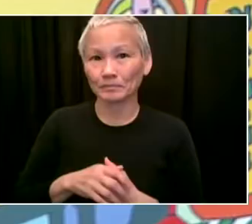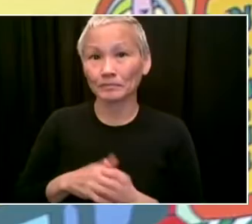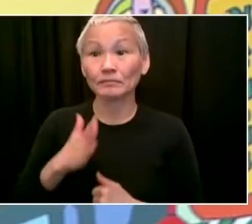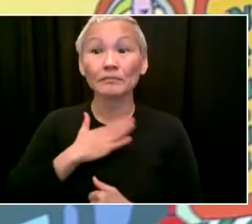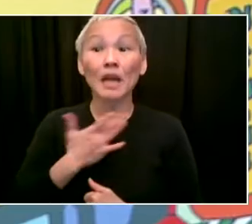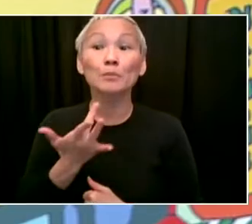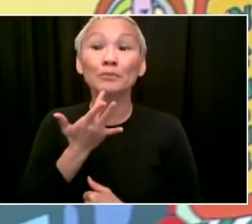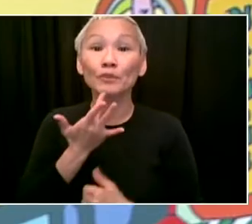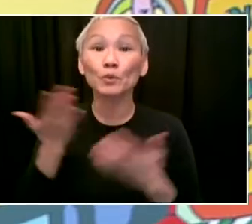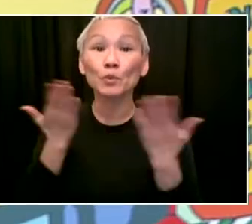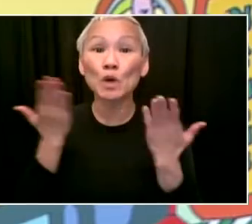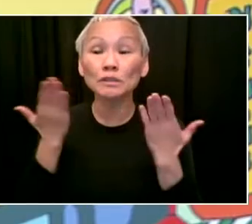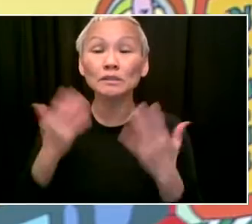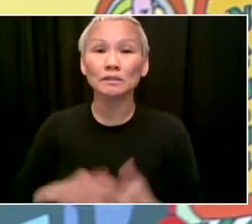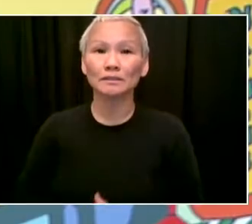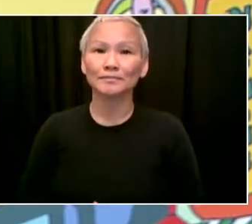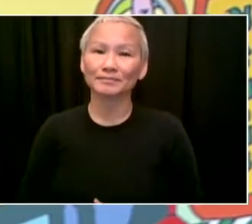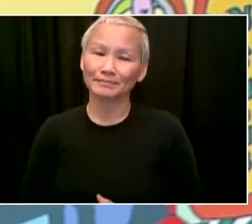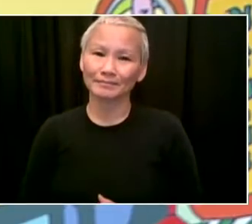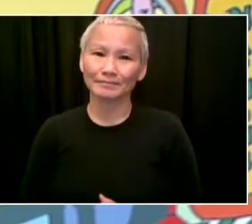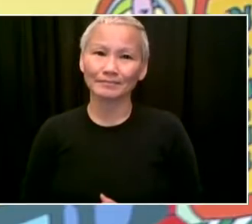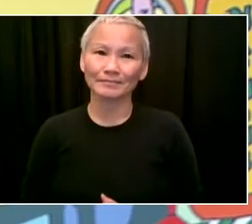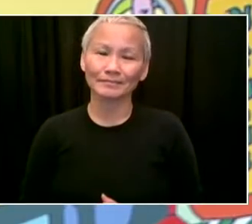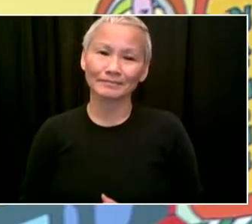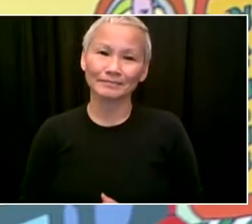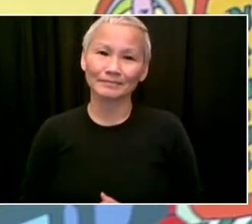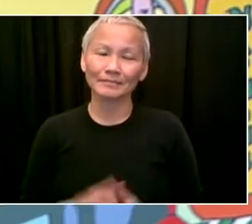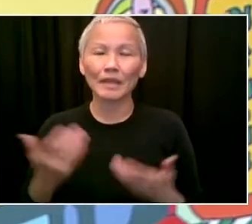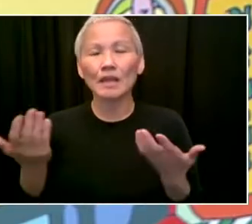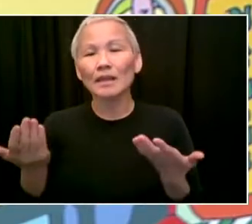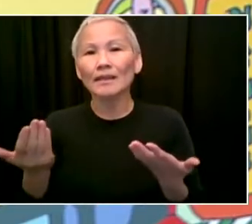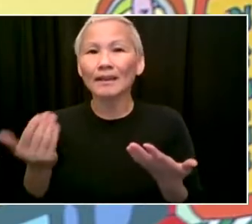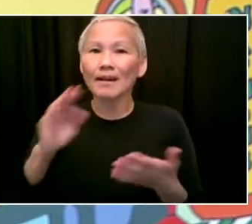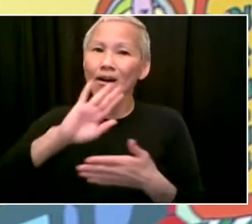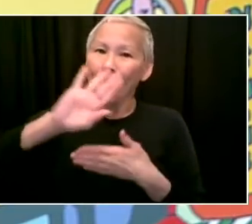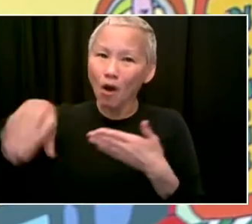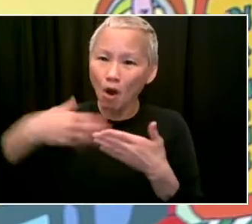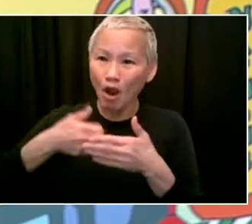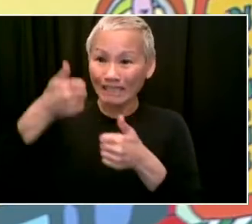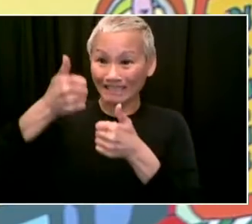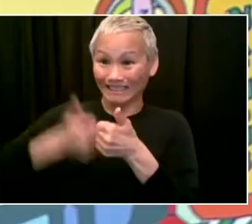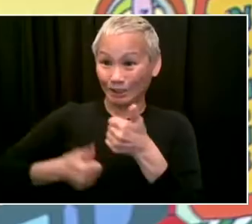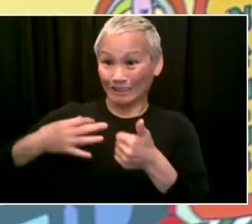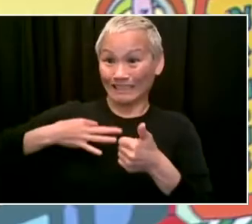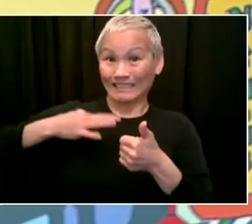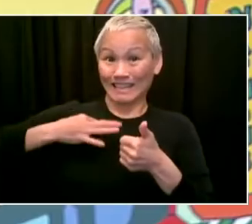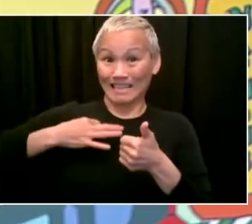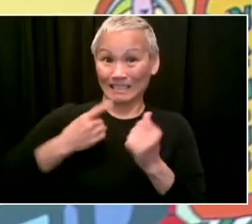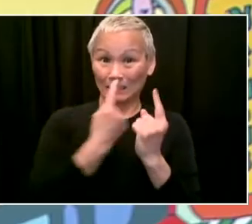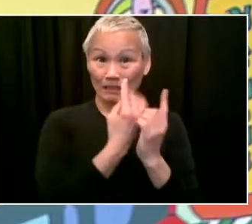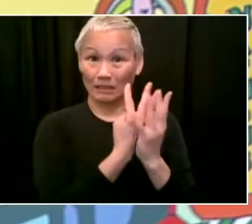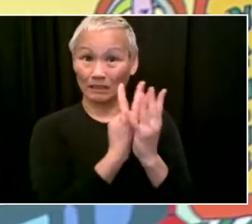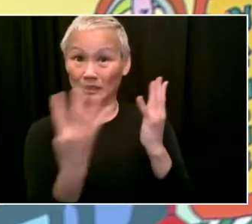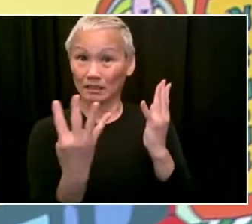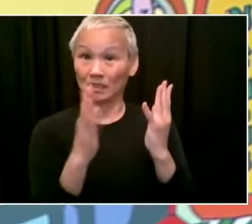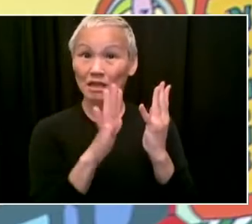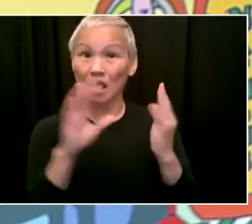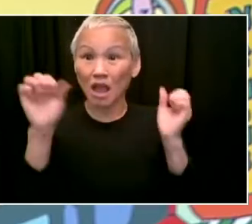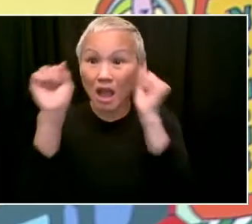the presumed revelations, folks talking about things like,